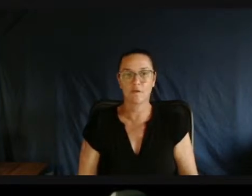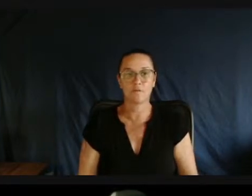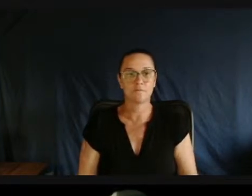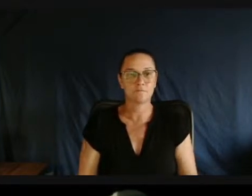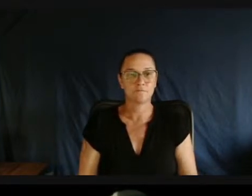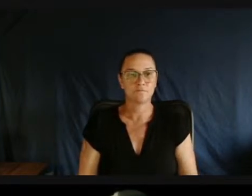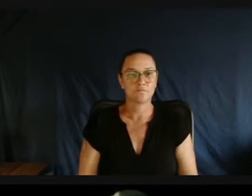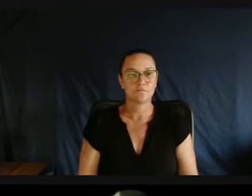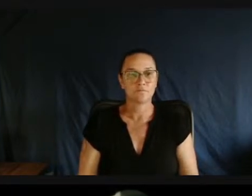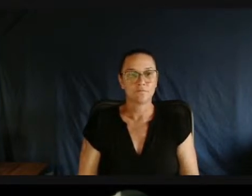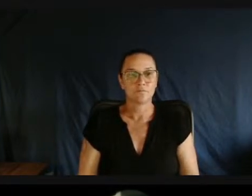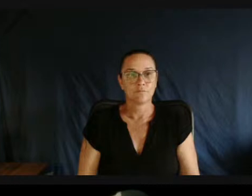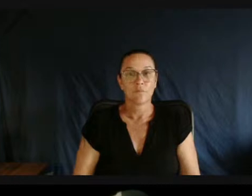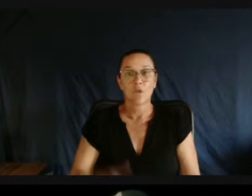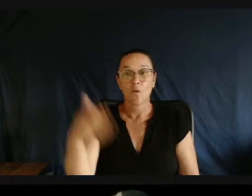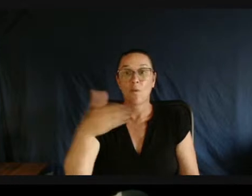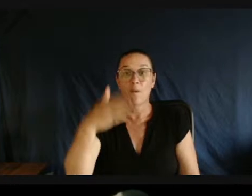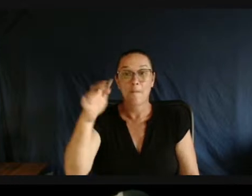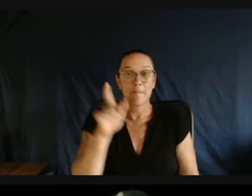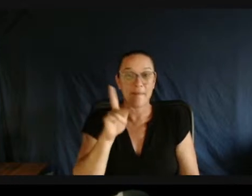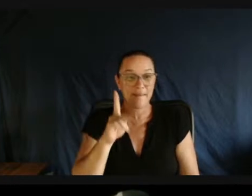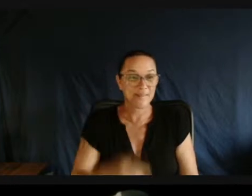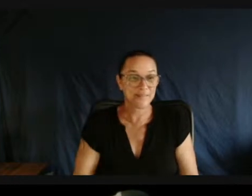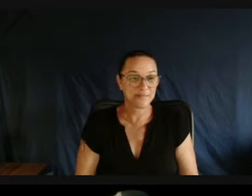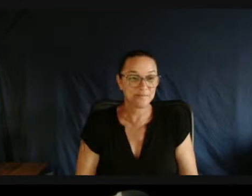All right. Welcome back.